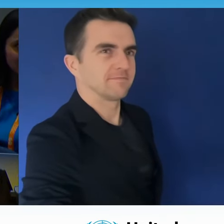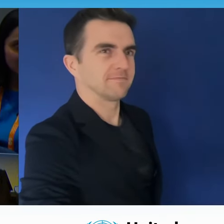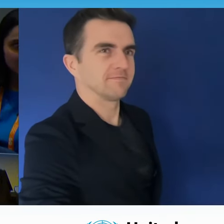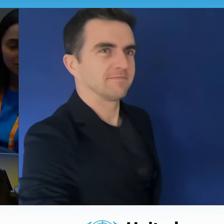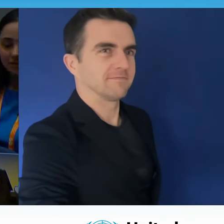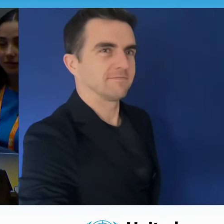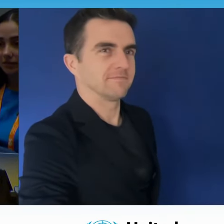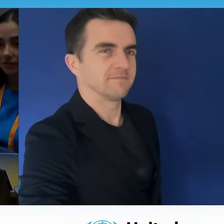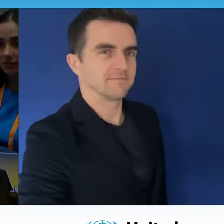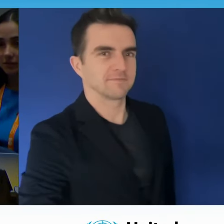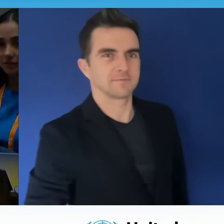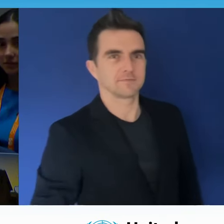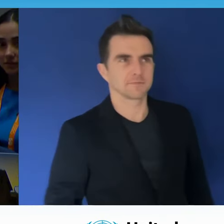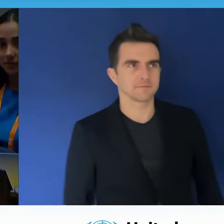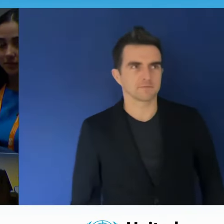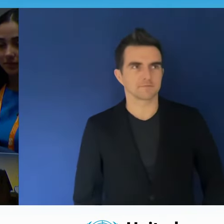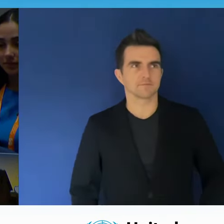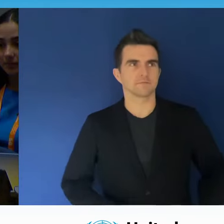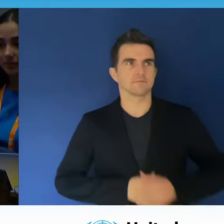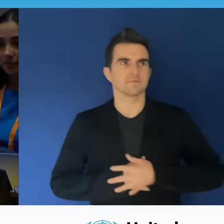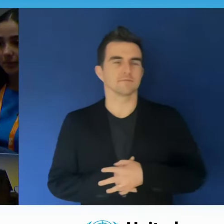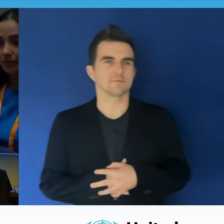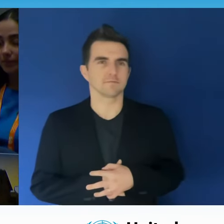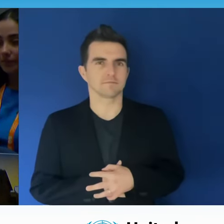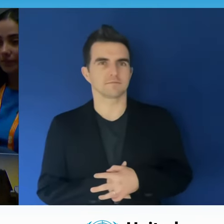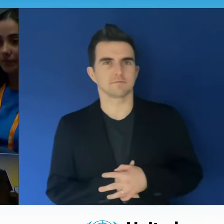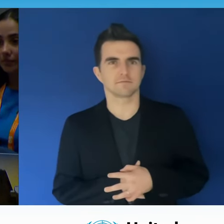please take your seats.